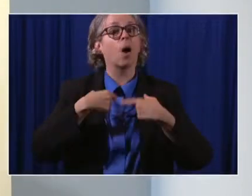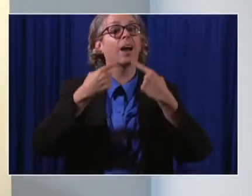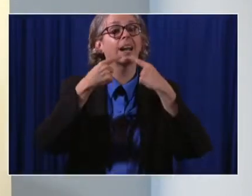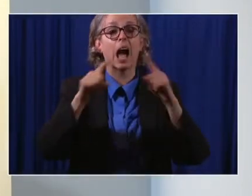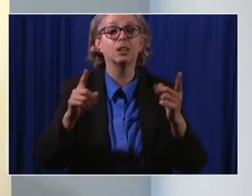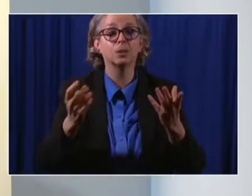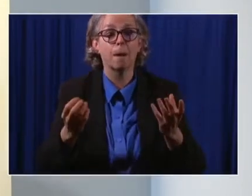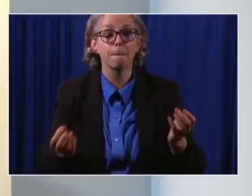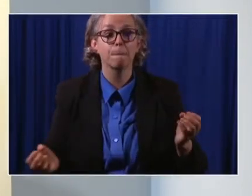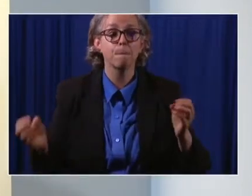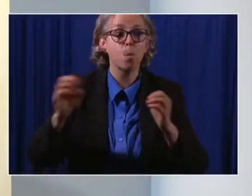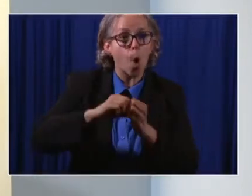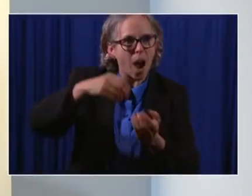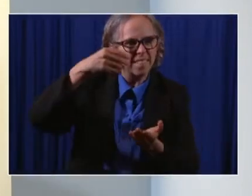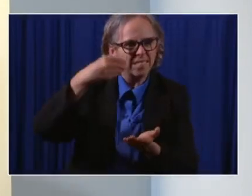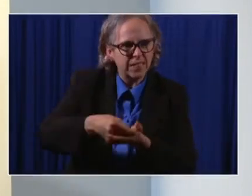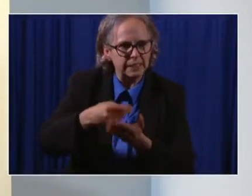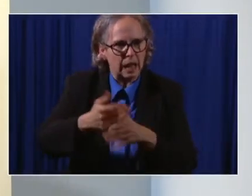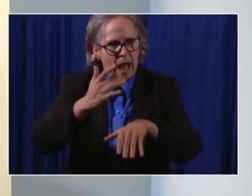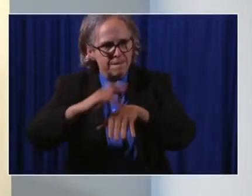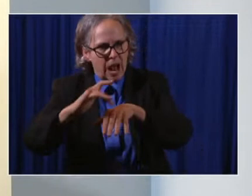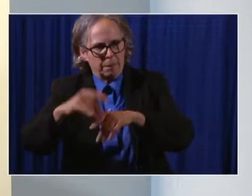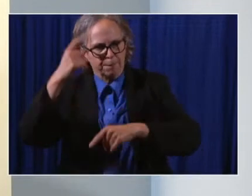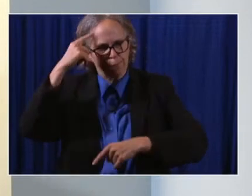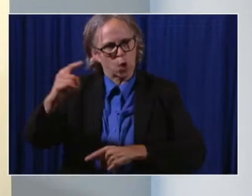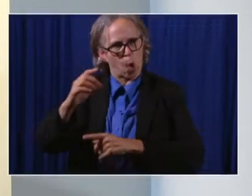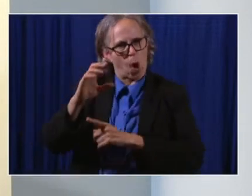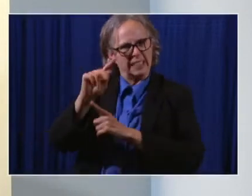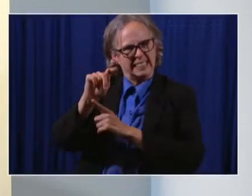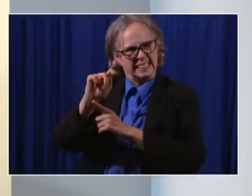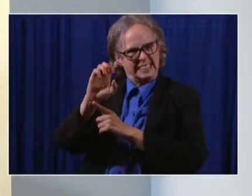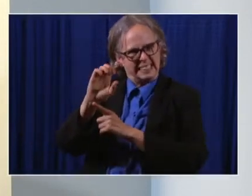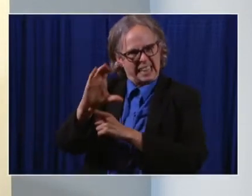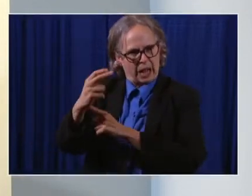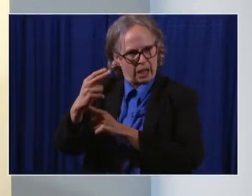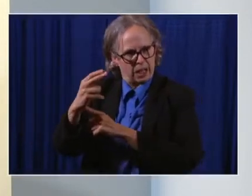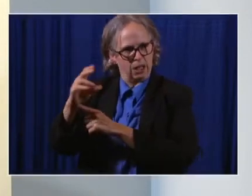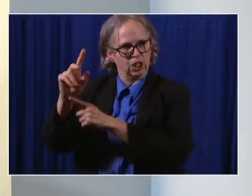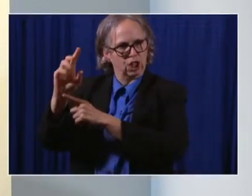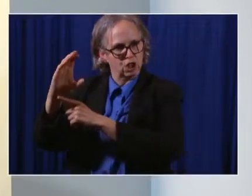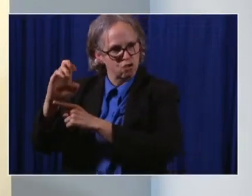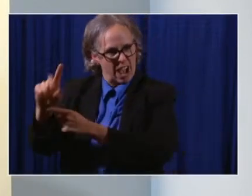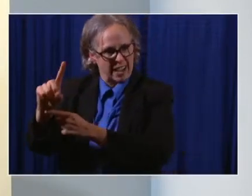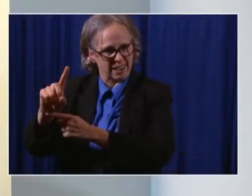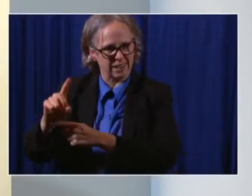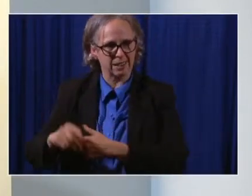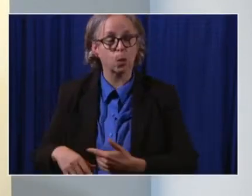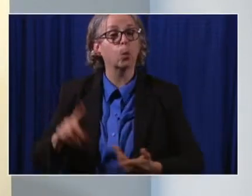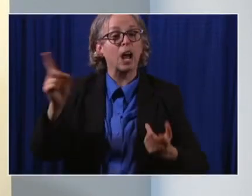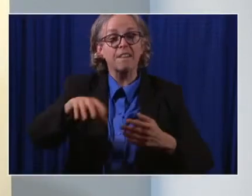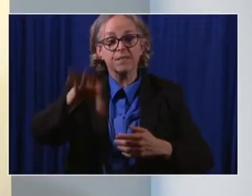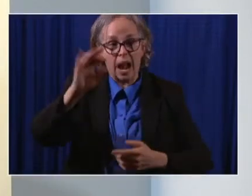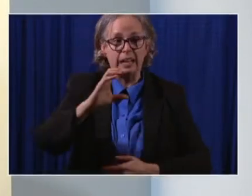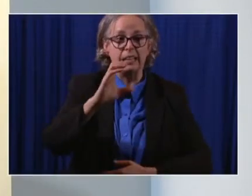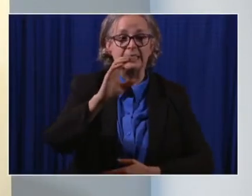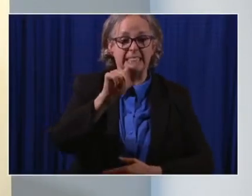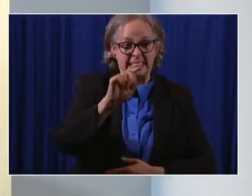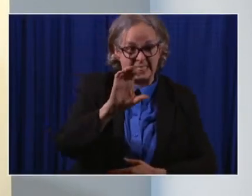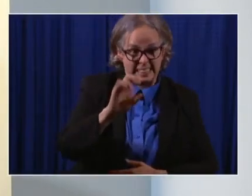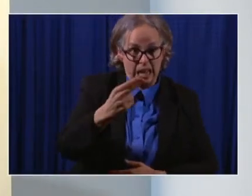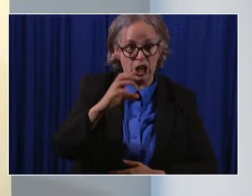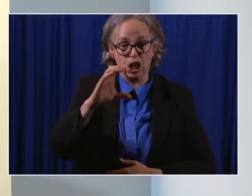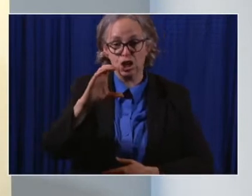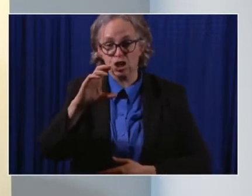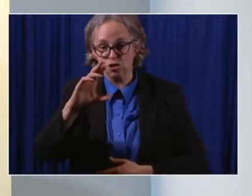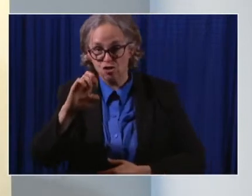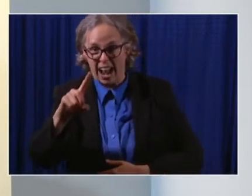end of August. You can find out more information at techcred.ohio.gov. And that's